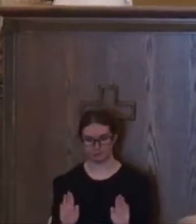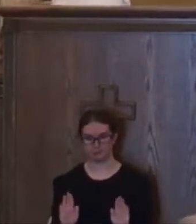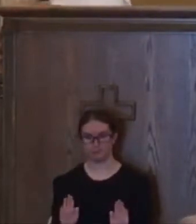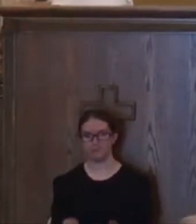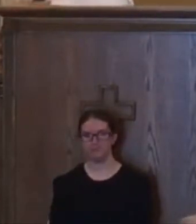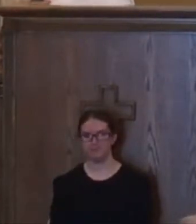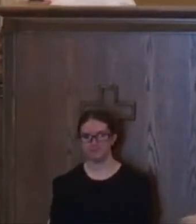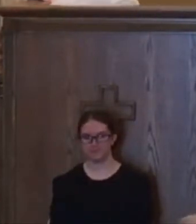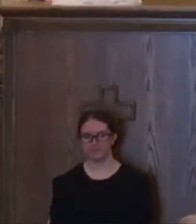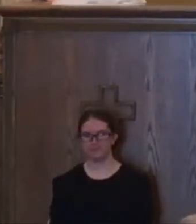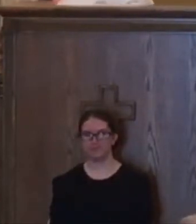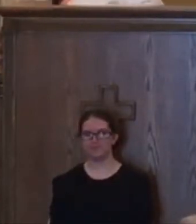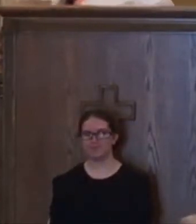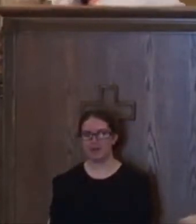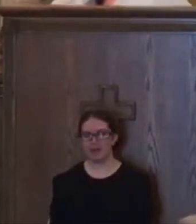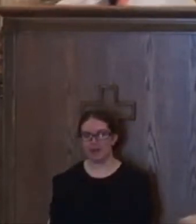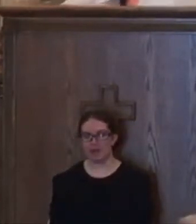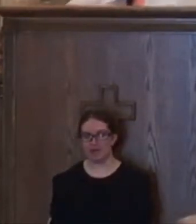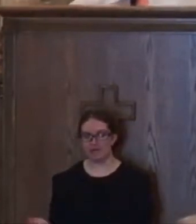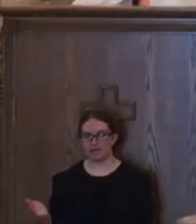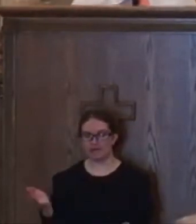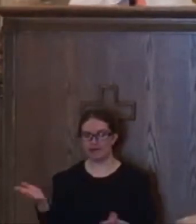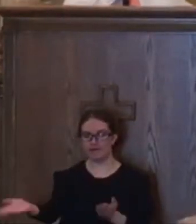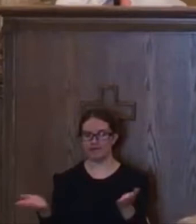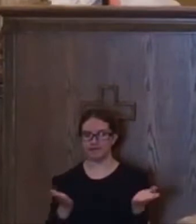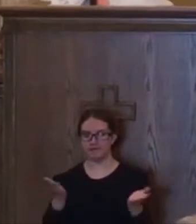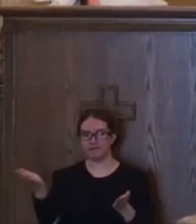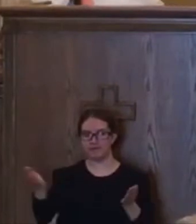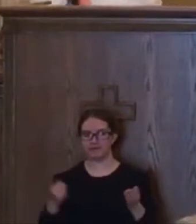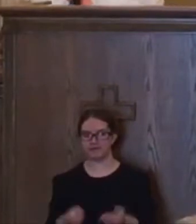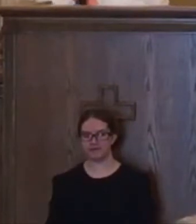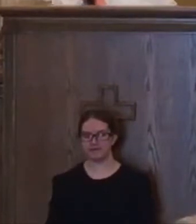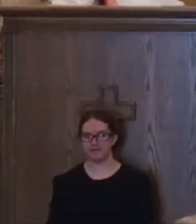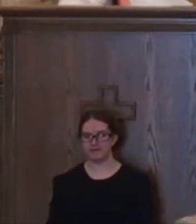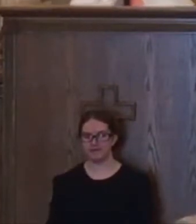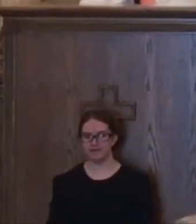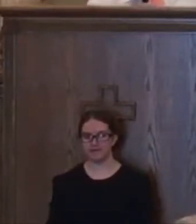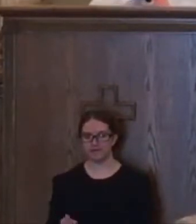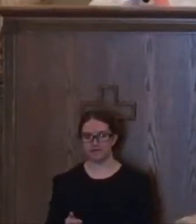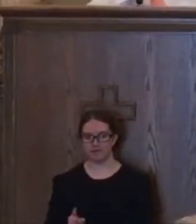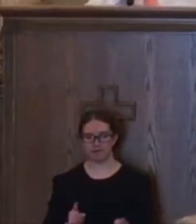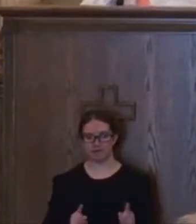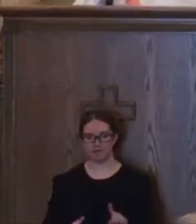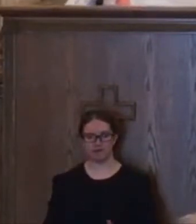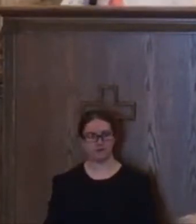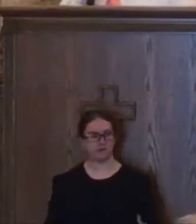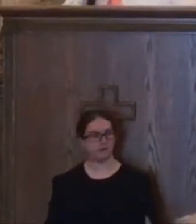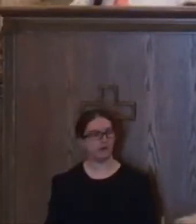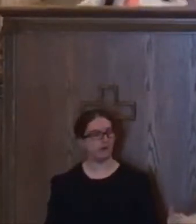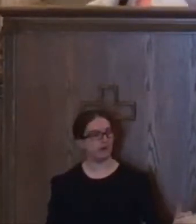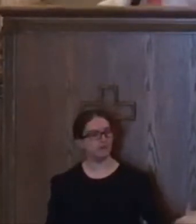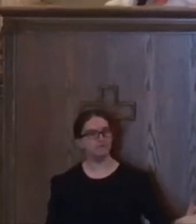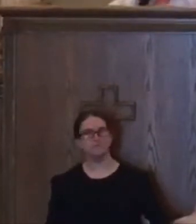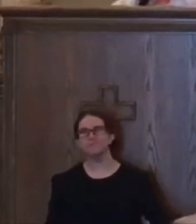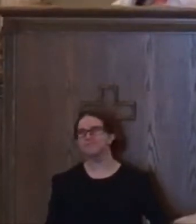So, you know, it was after service, and I just walked on by.